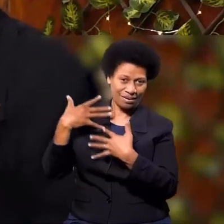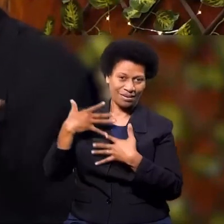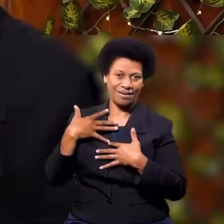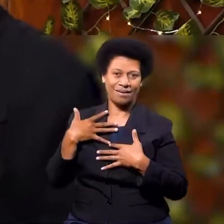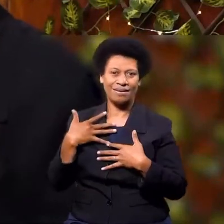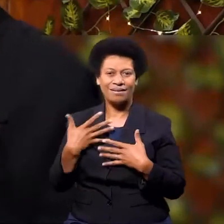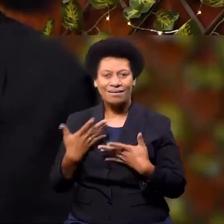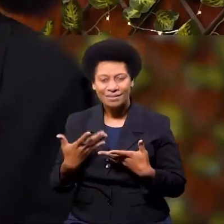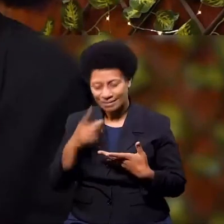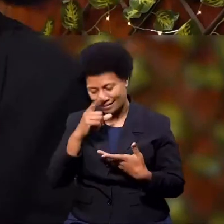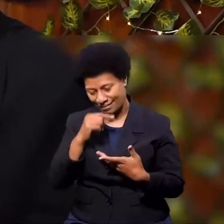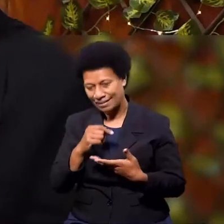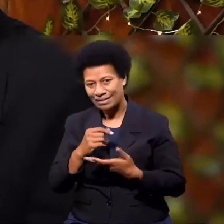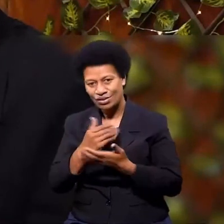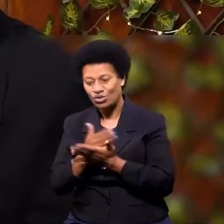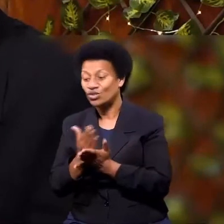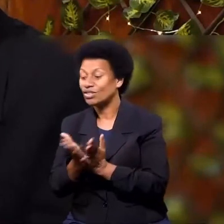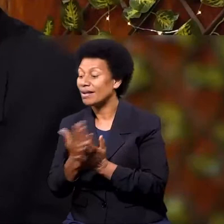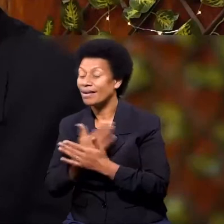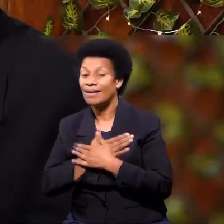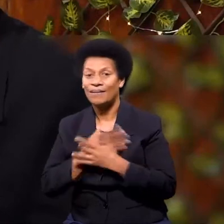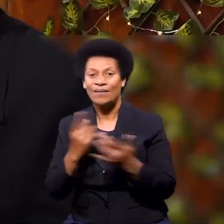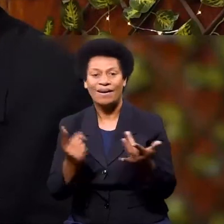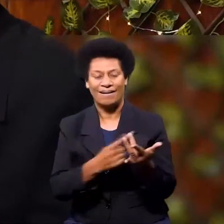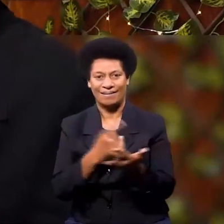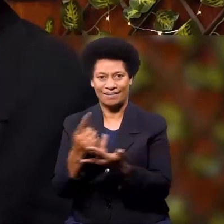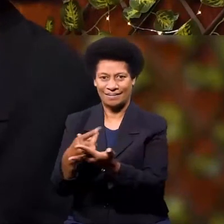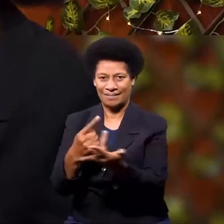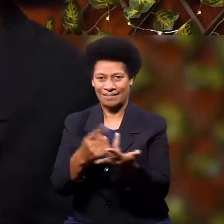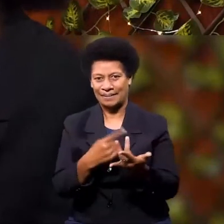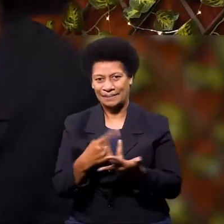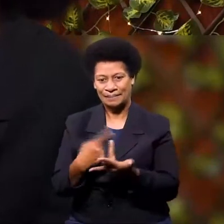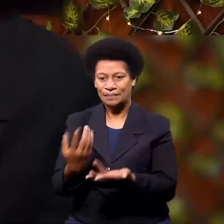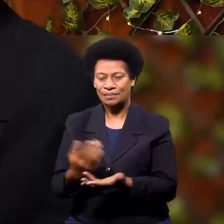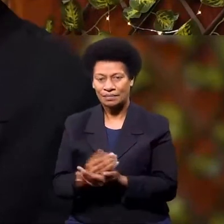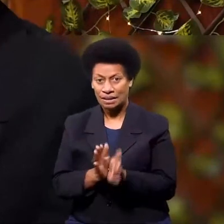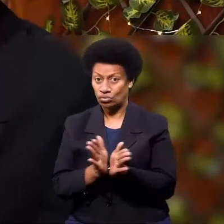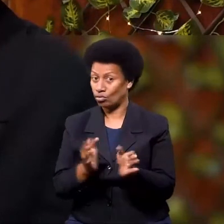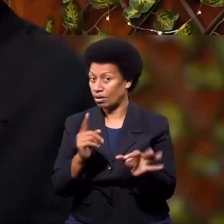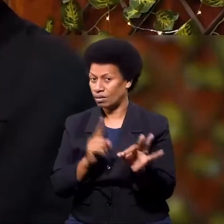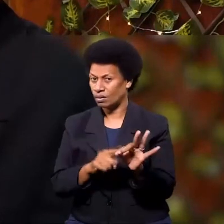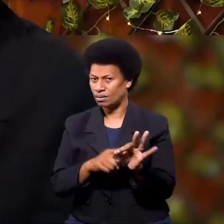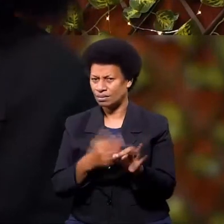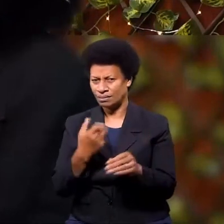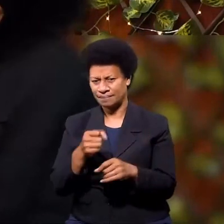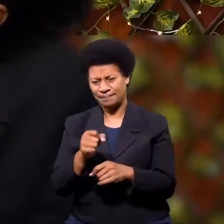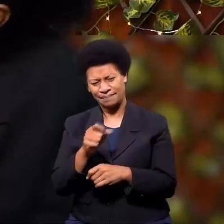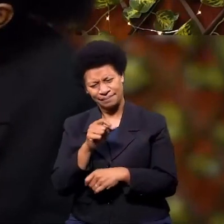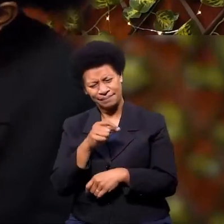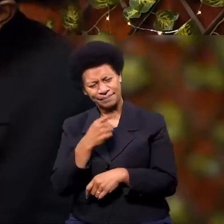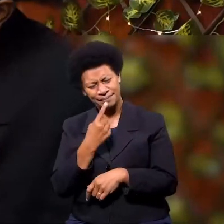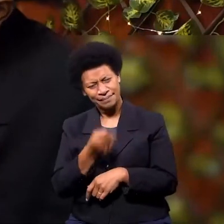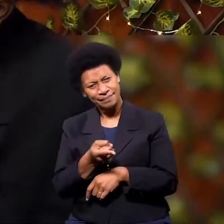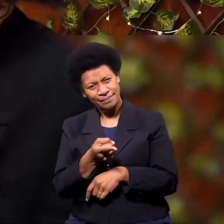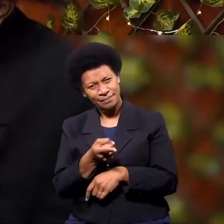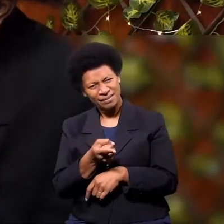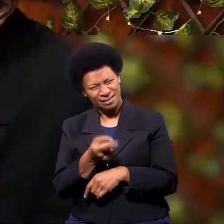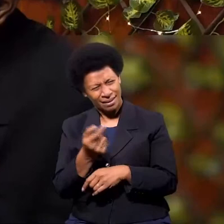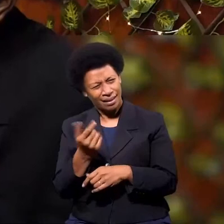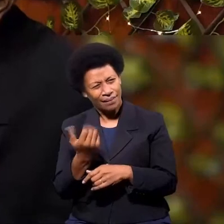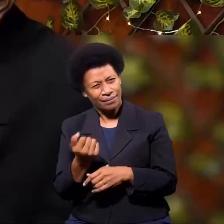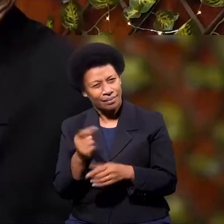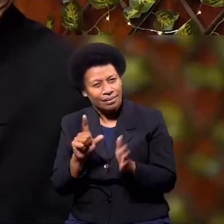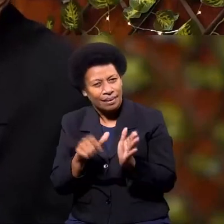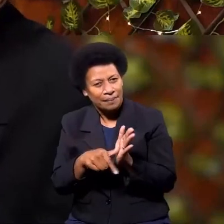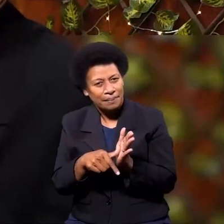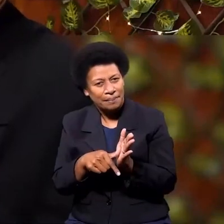it compels us to share his love with others. Now, just a general question. Has there been a time where God's immeasurable love